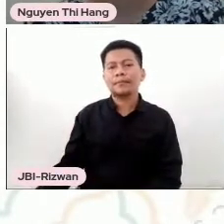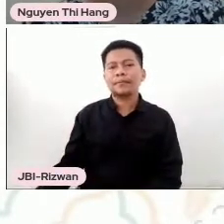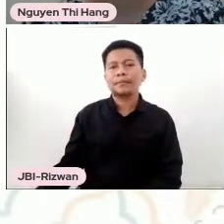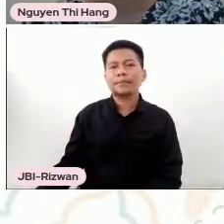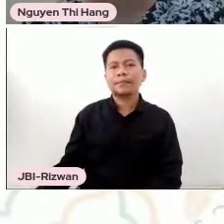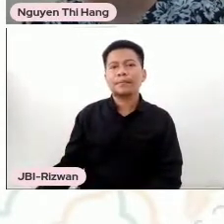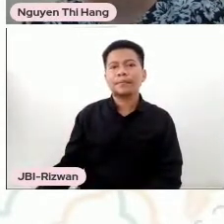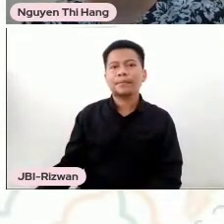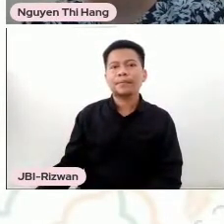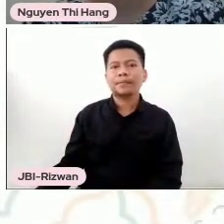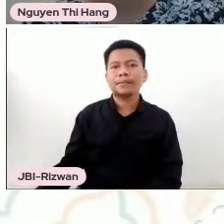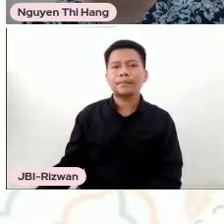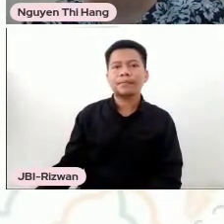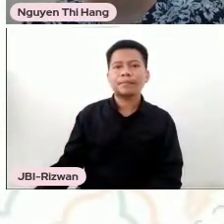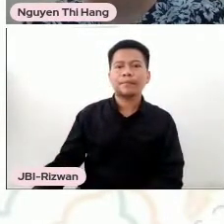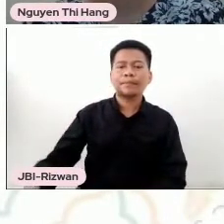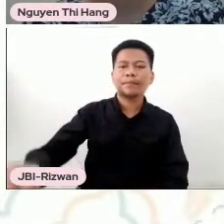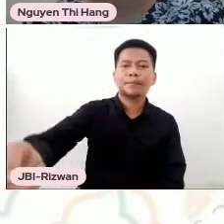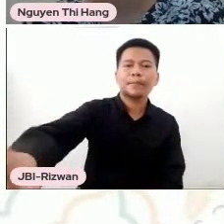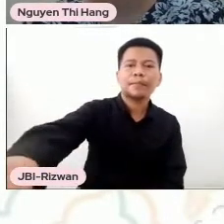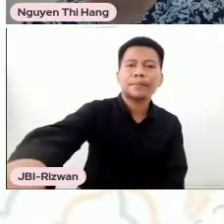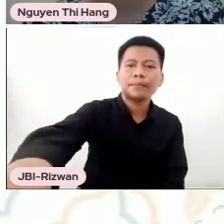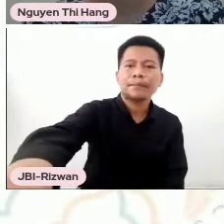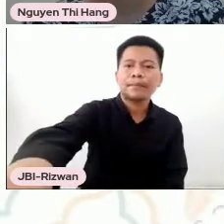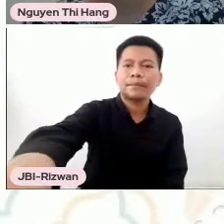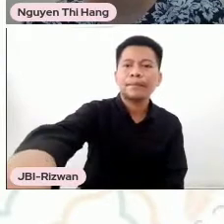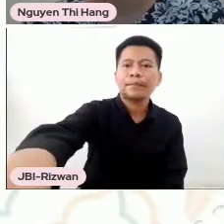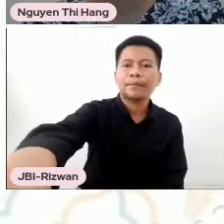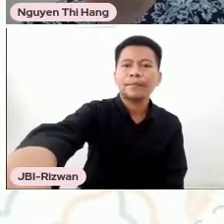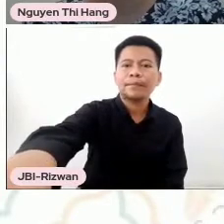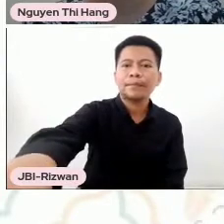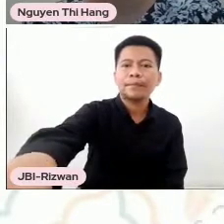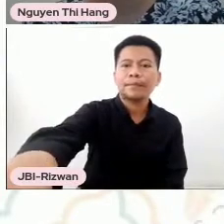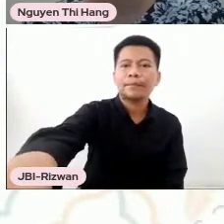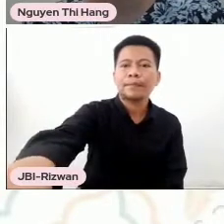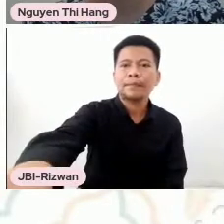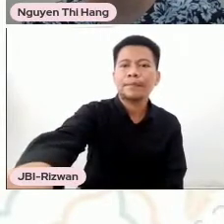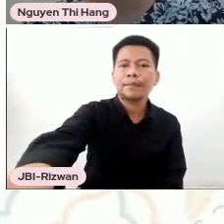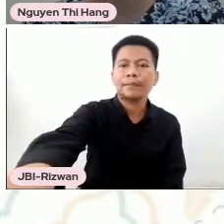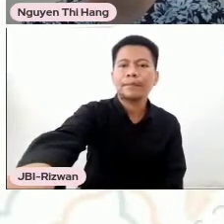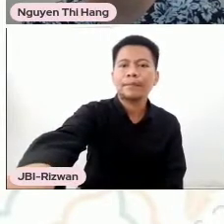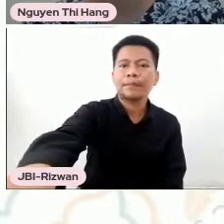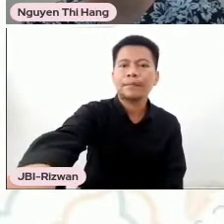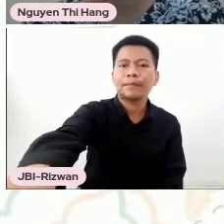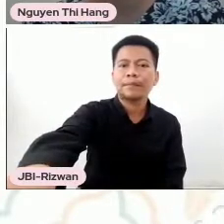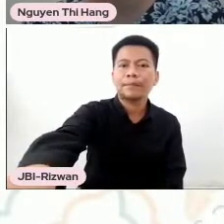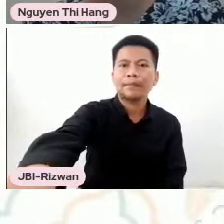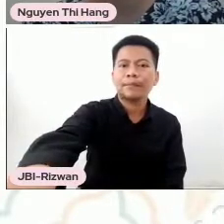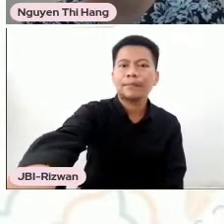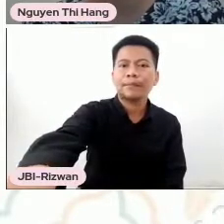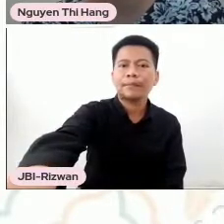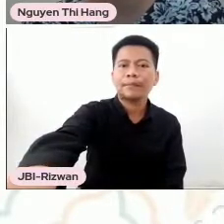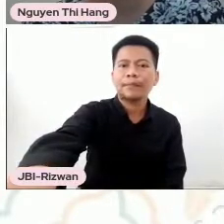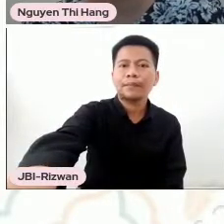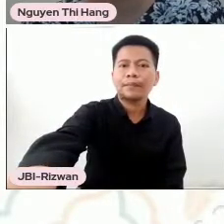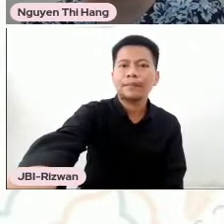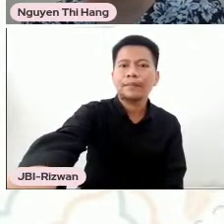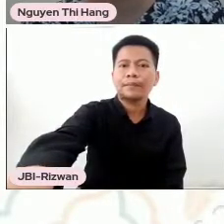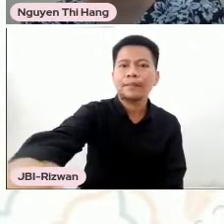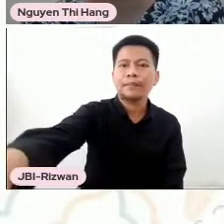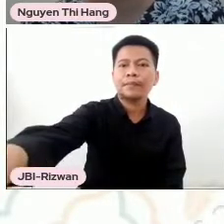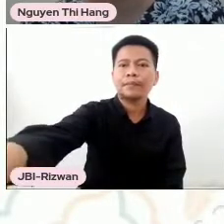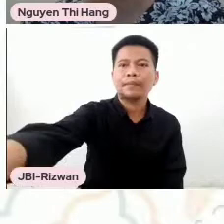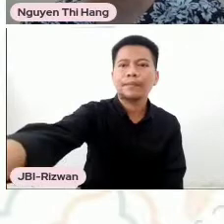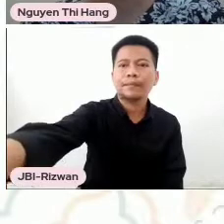Ya, an estimate we have 500,000 children with disability live in